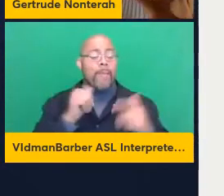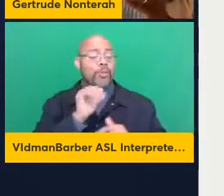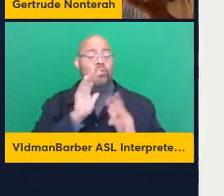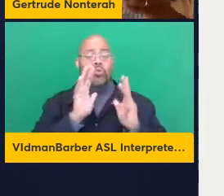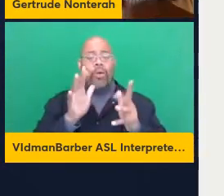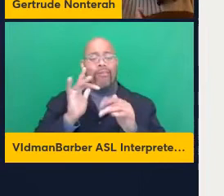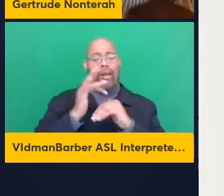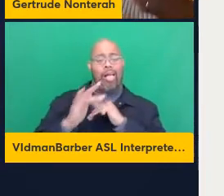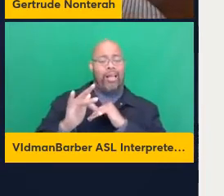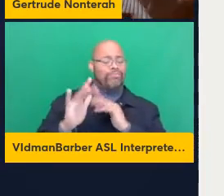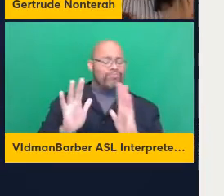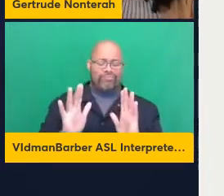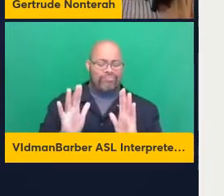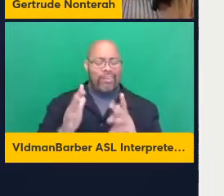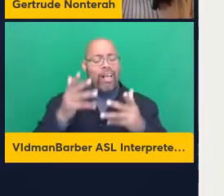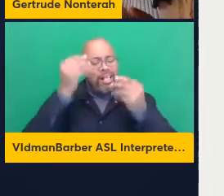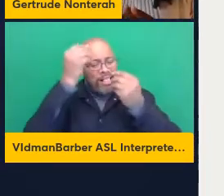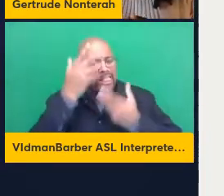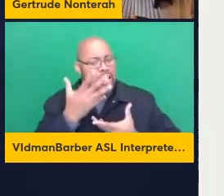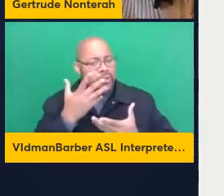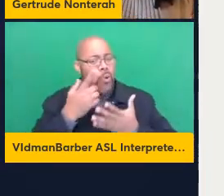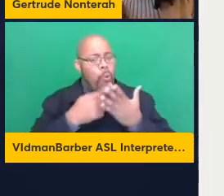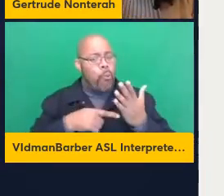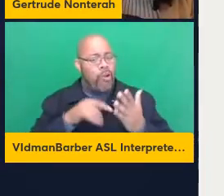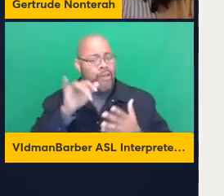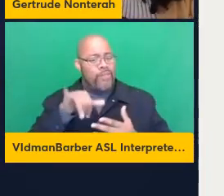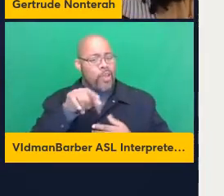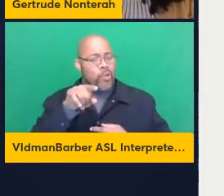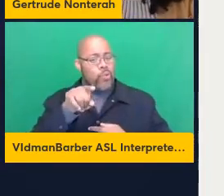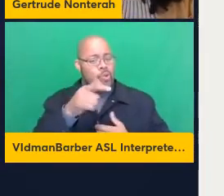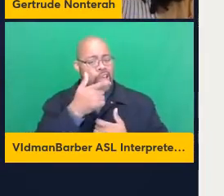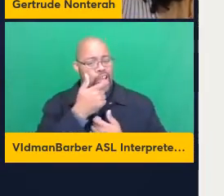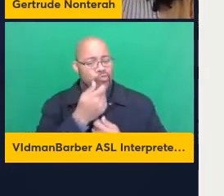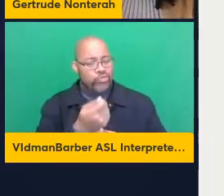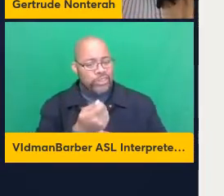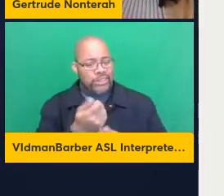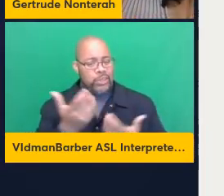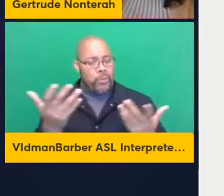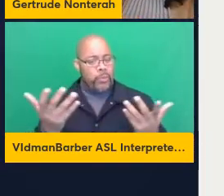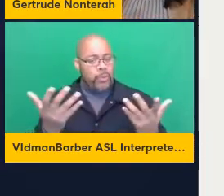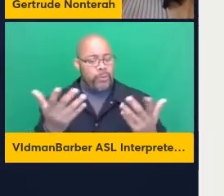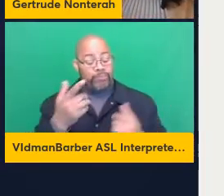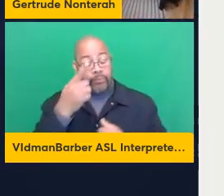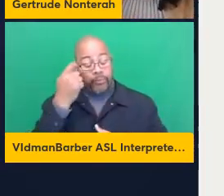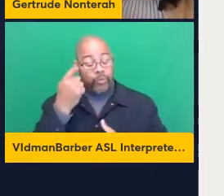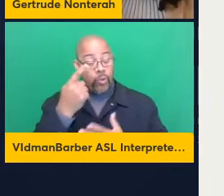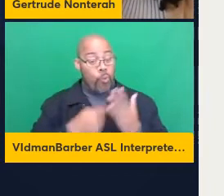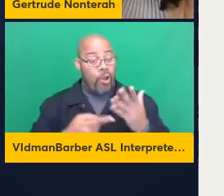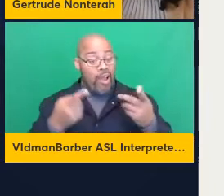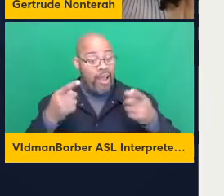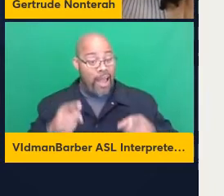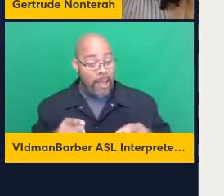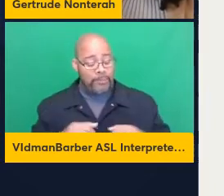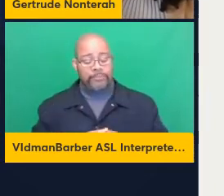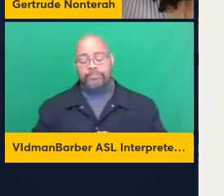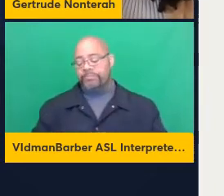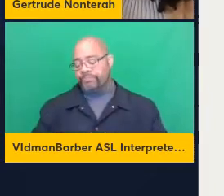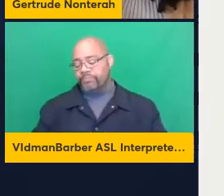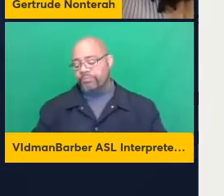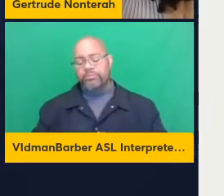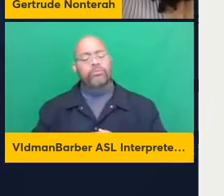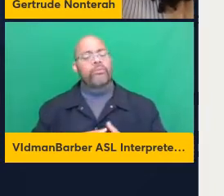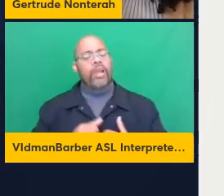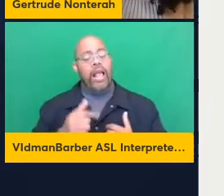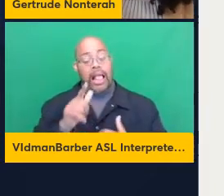there, right? Let us know what it is that you are interested in, because what ends up happening is that